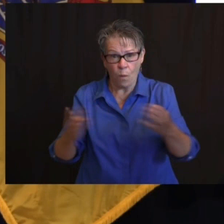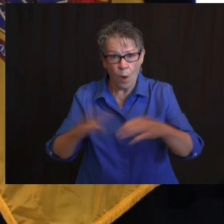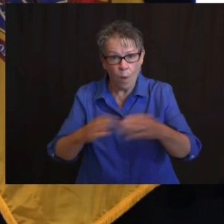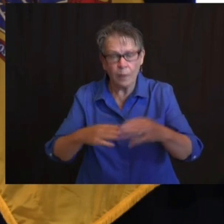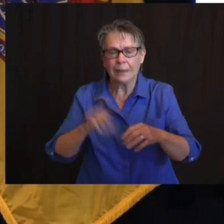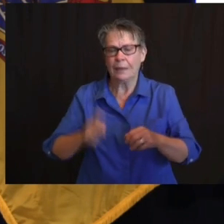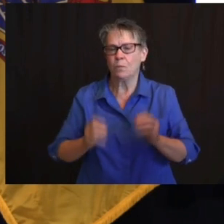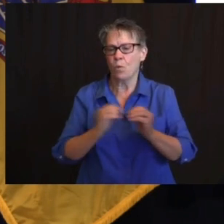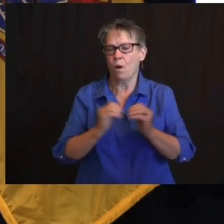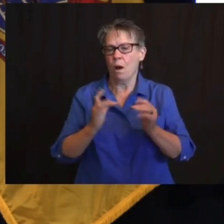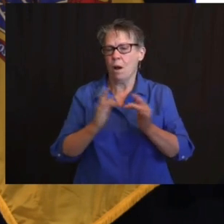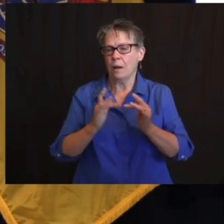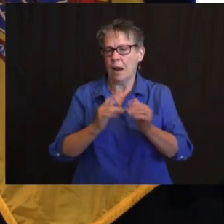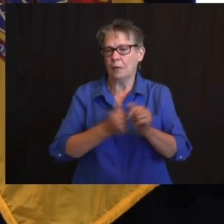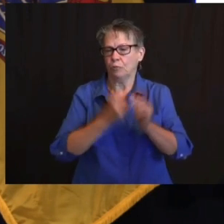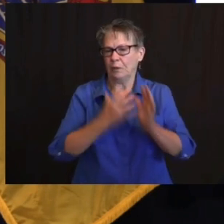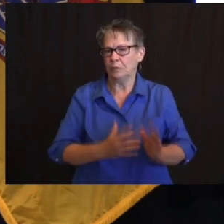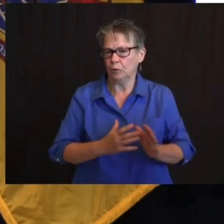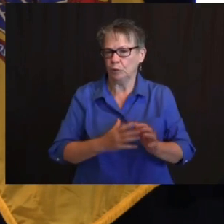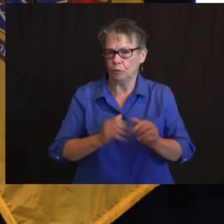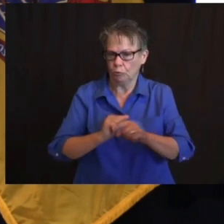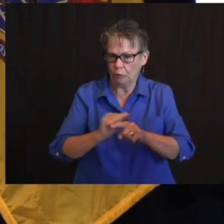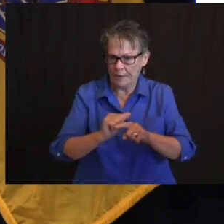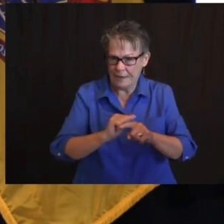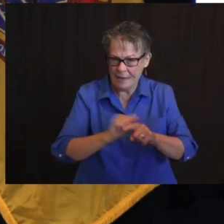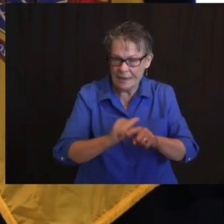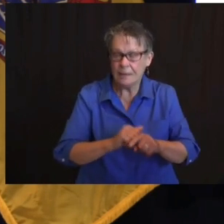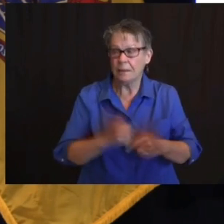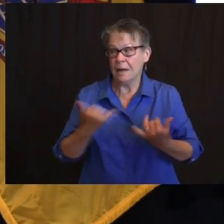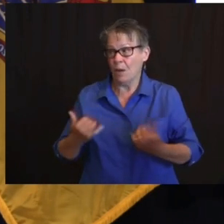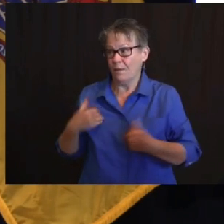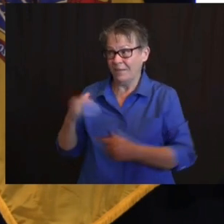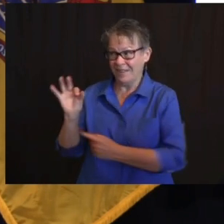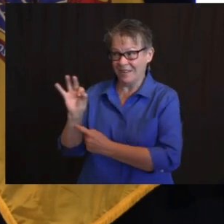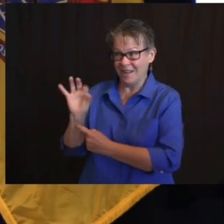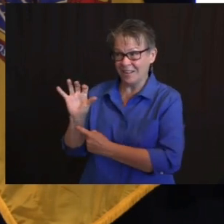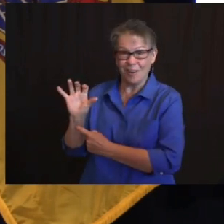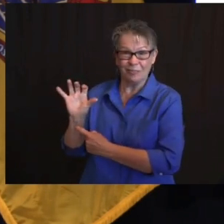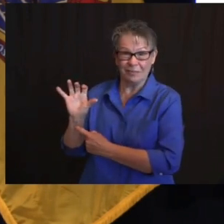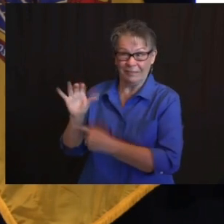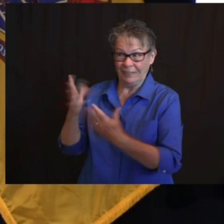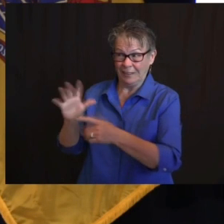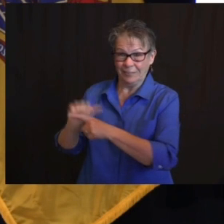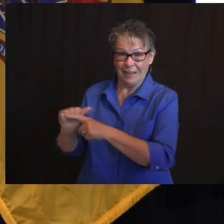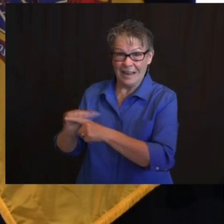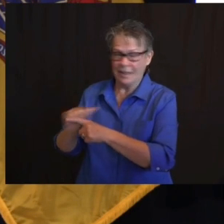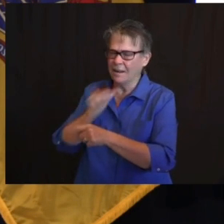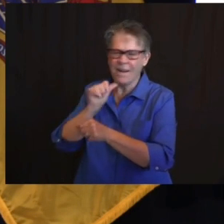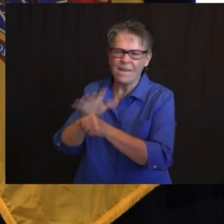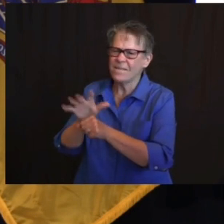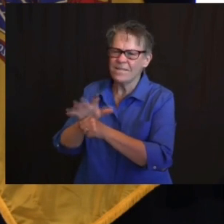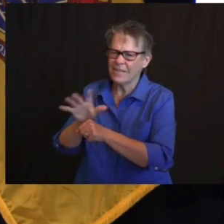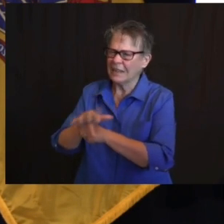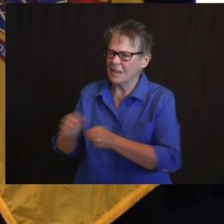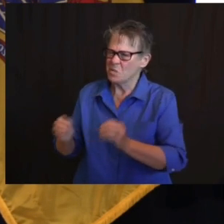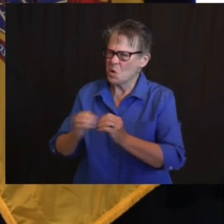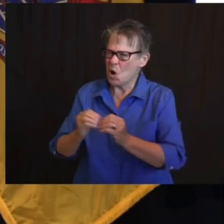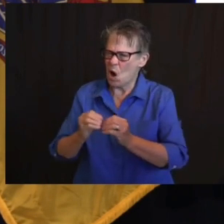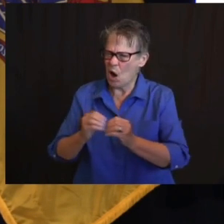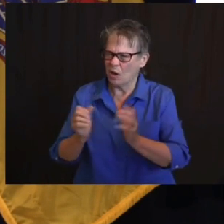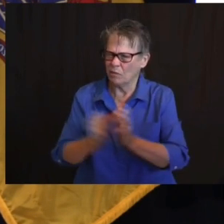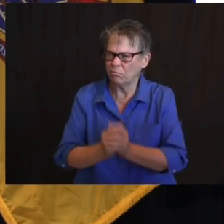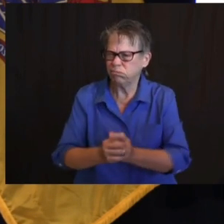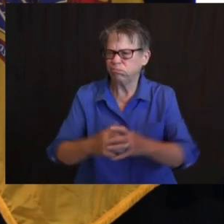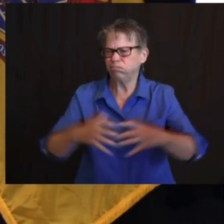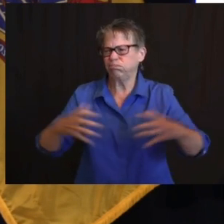sort of given you some sense of a range that could be anywhere from sort of 2,500 to 4,000 in the fullness